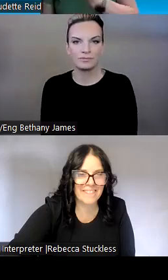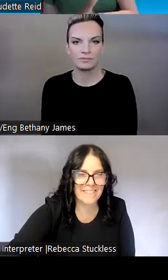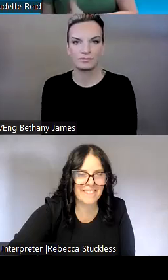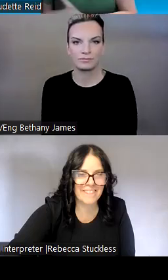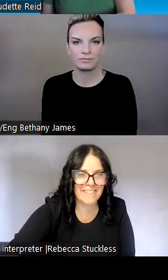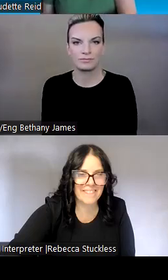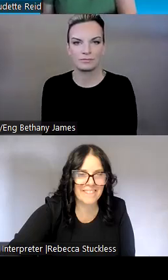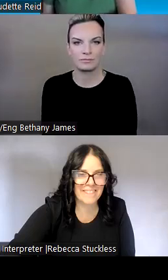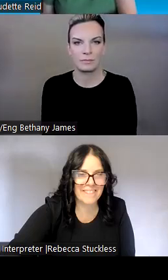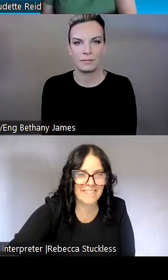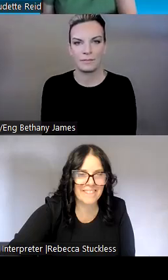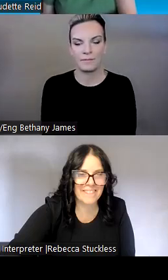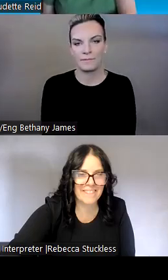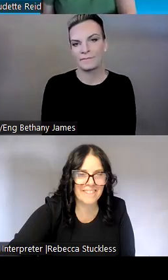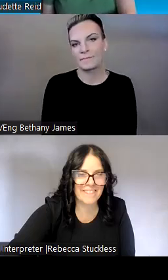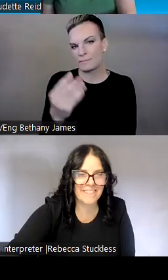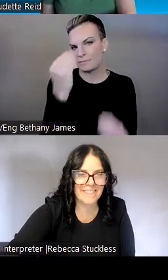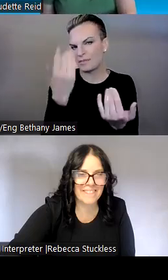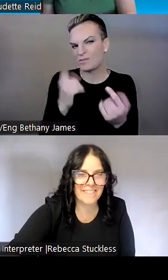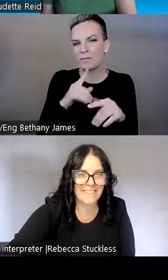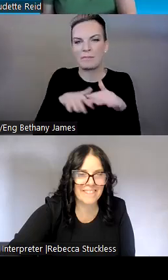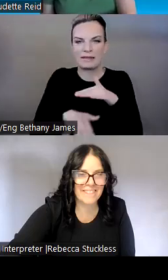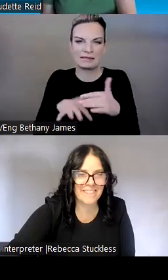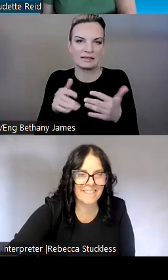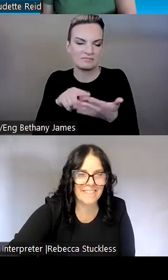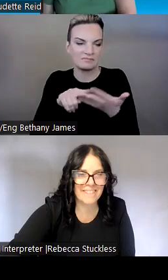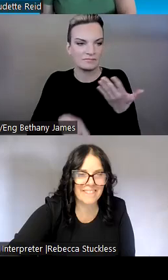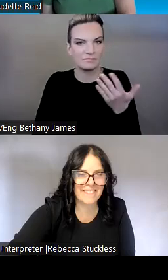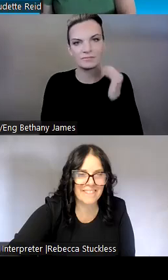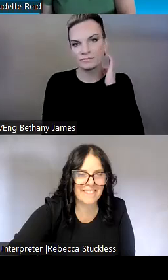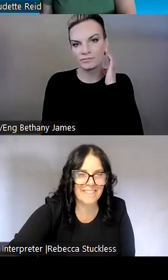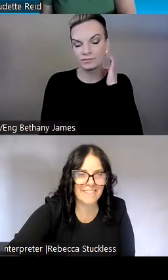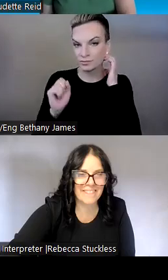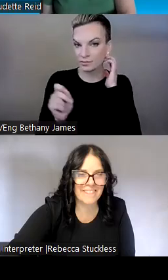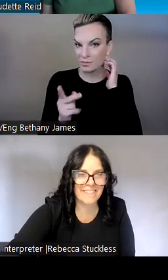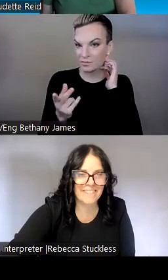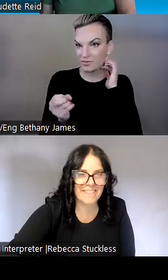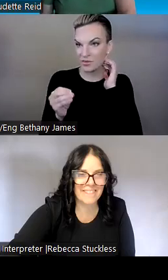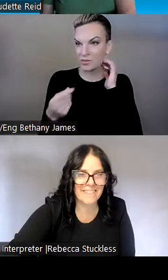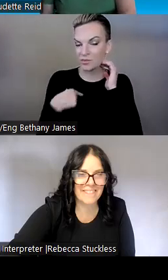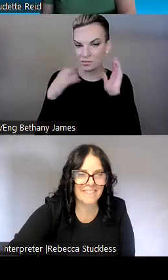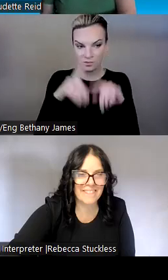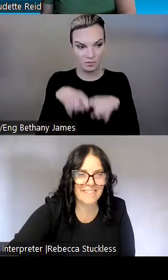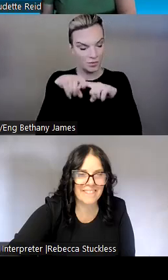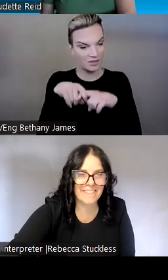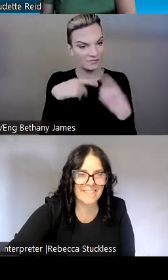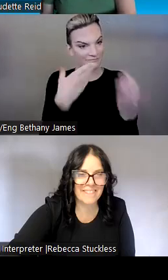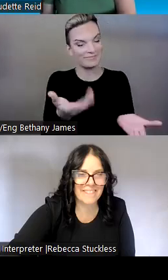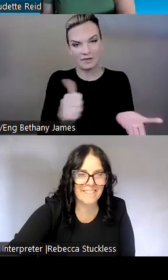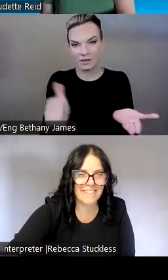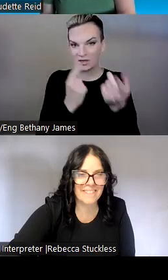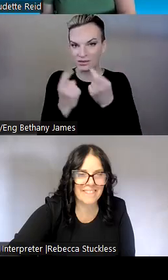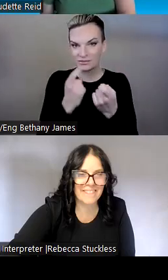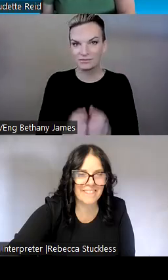far as basics, how it works and that sort of thing. So I'm going to stop for a minute and just see if there's any